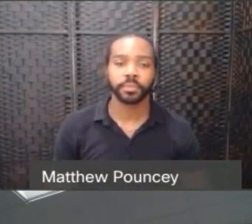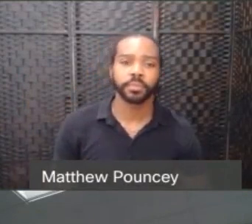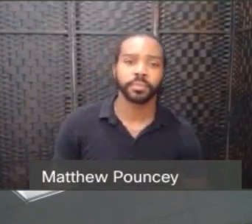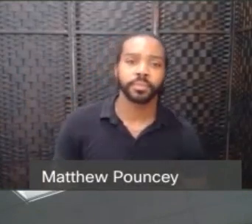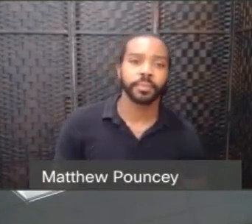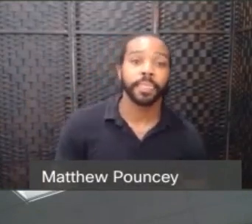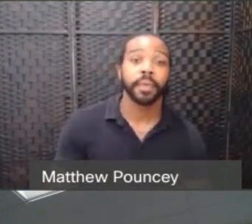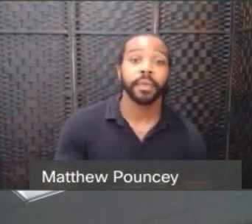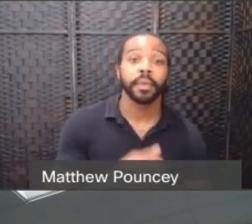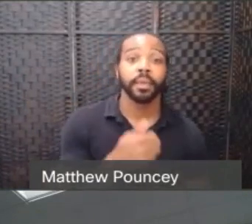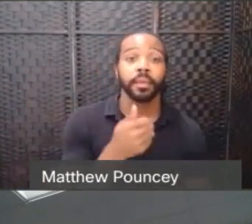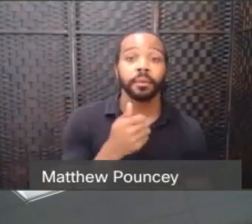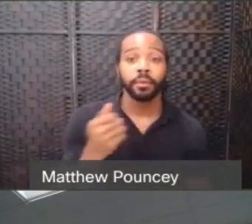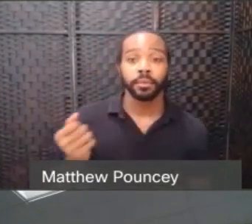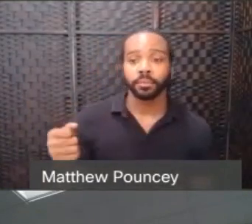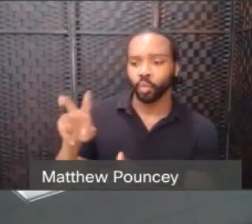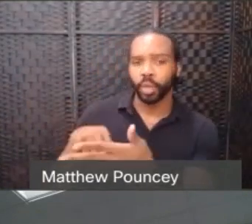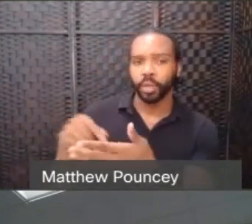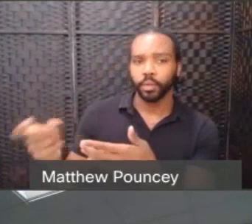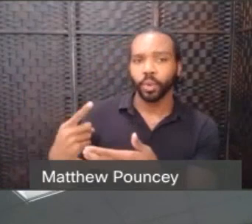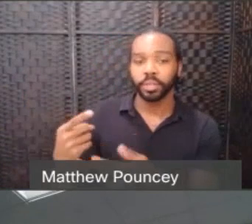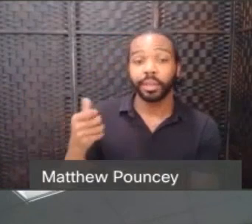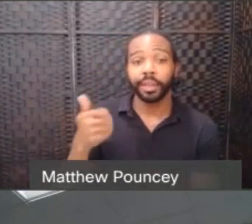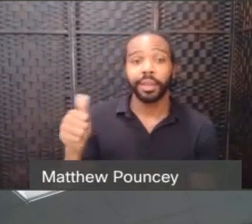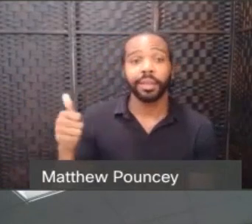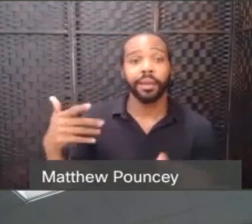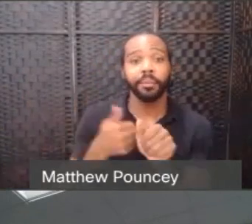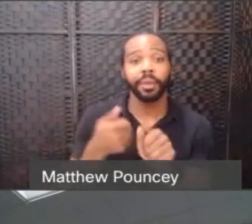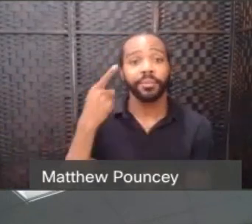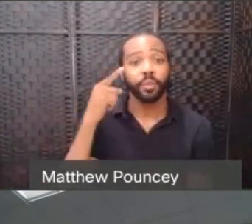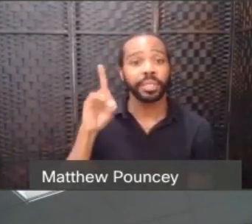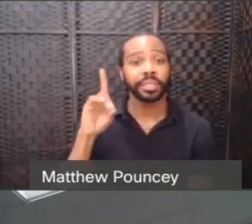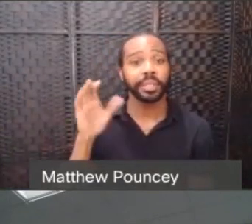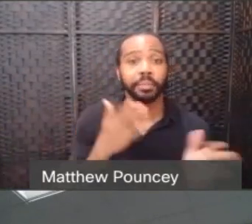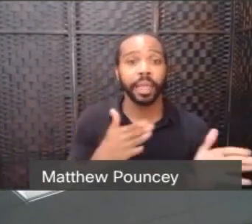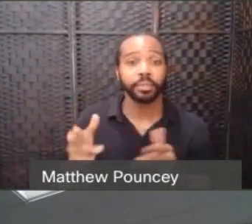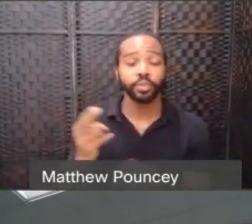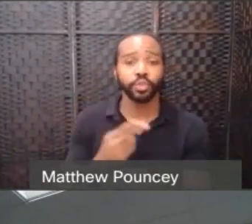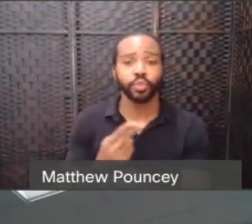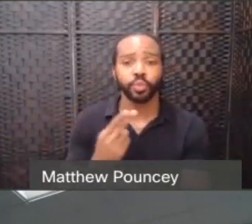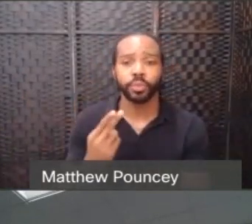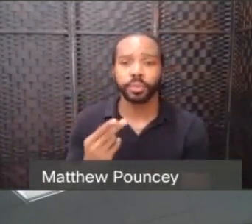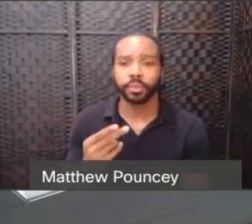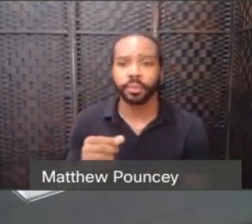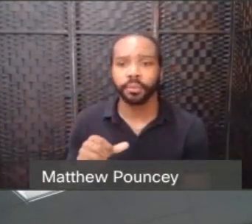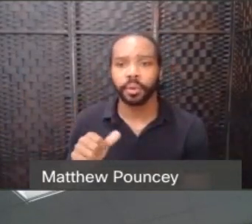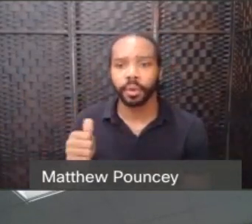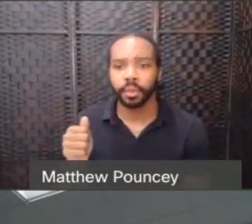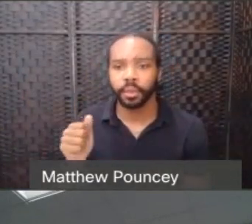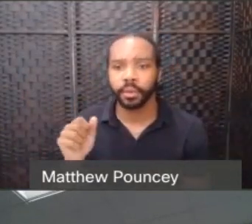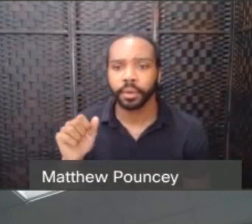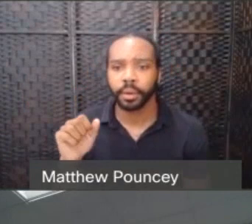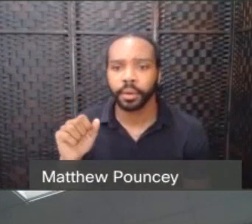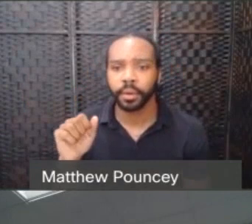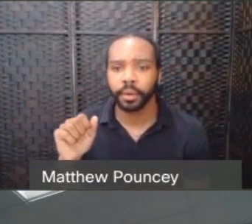Any update on the DC planning for the use of the ARPA funds?